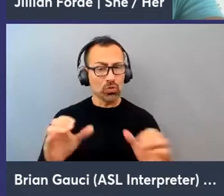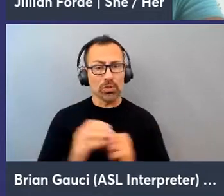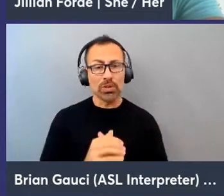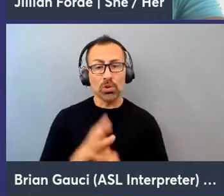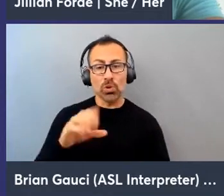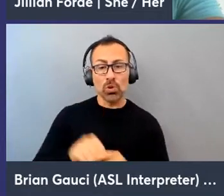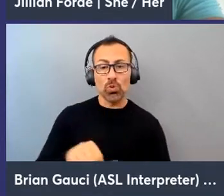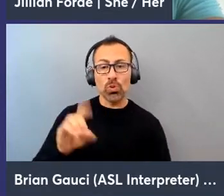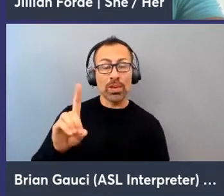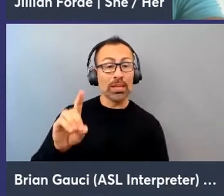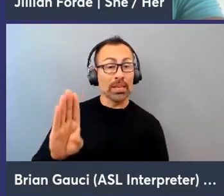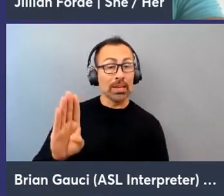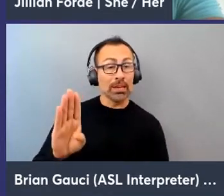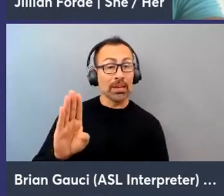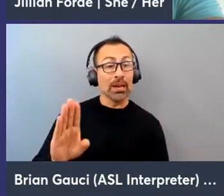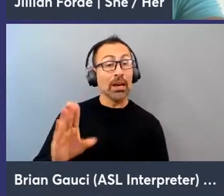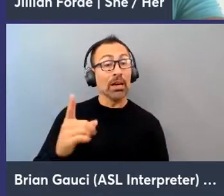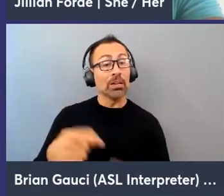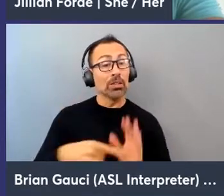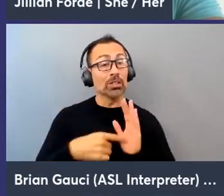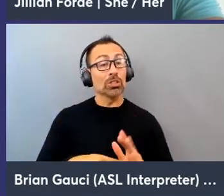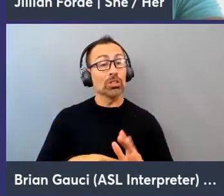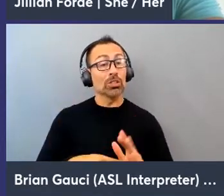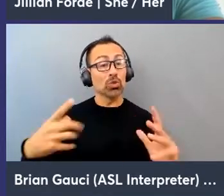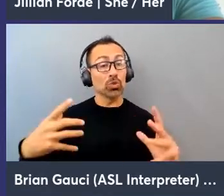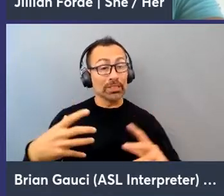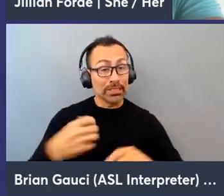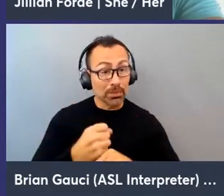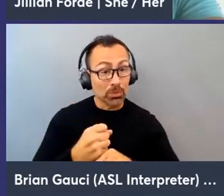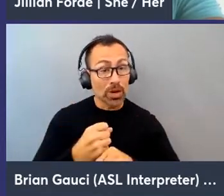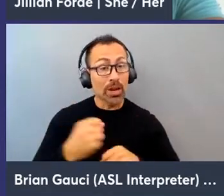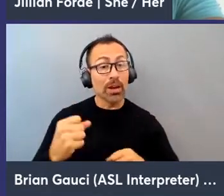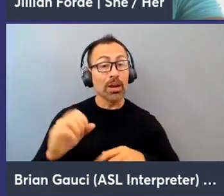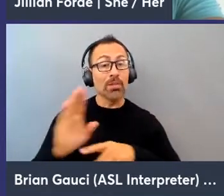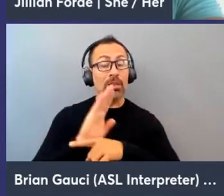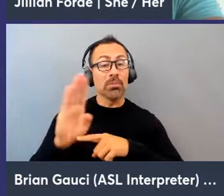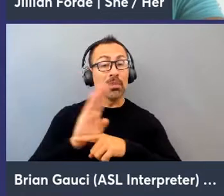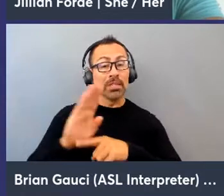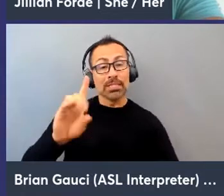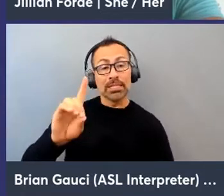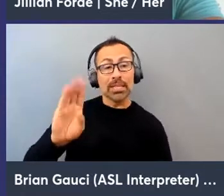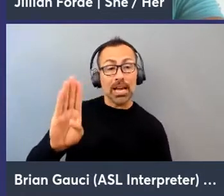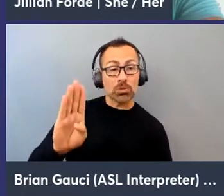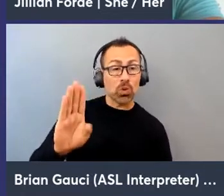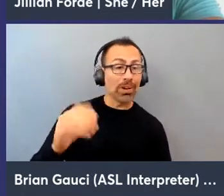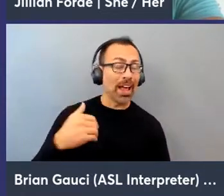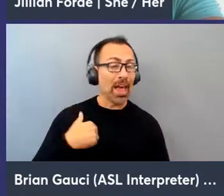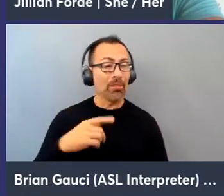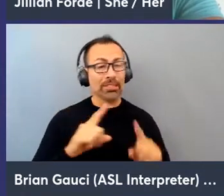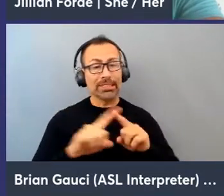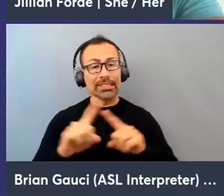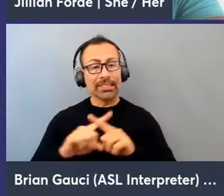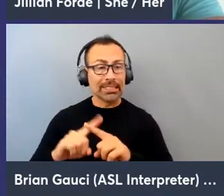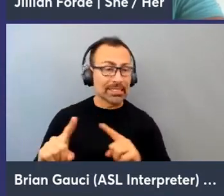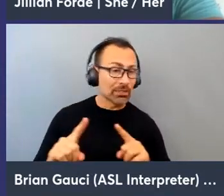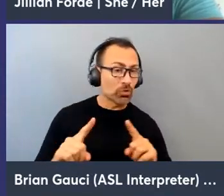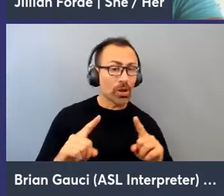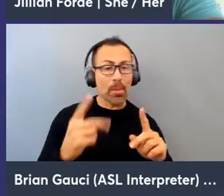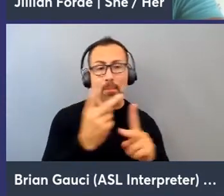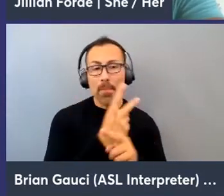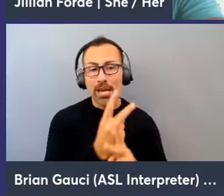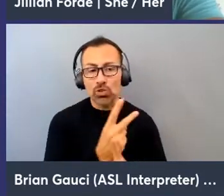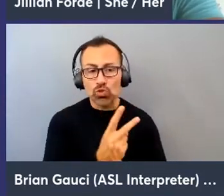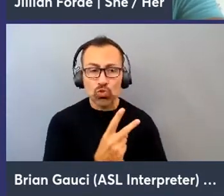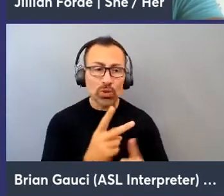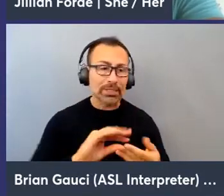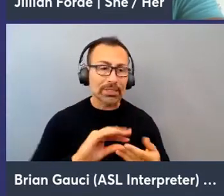dashboard, it's showing you a summary of the business dashboard, having different metrics over there, and